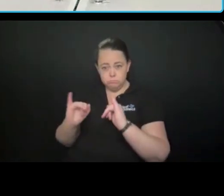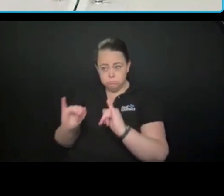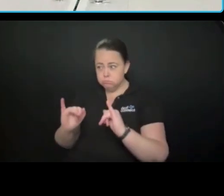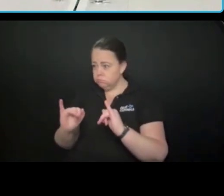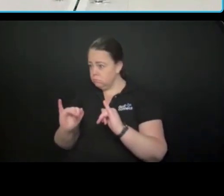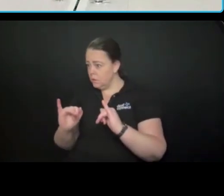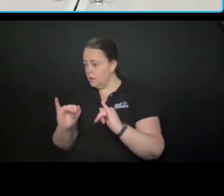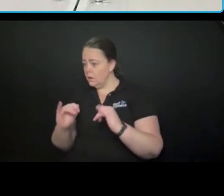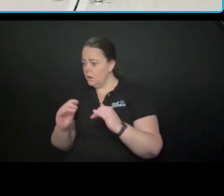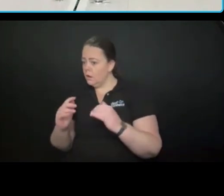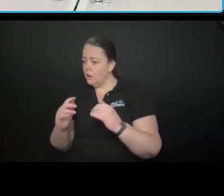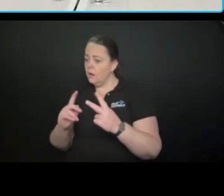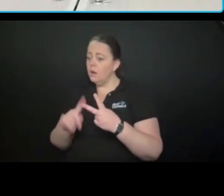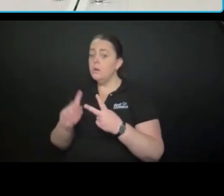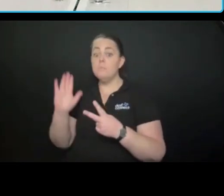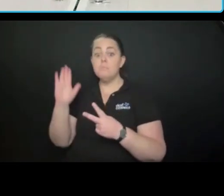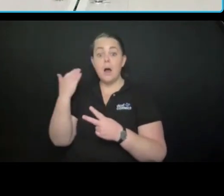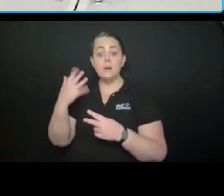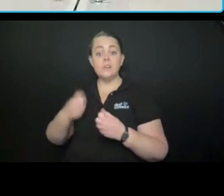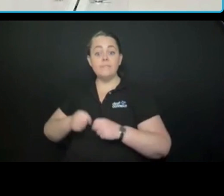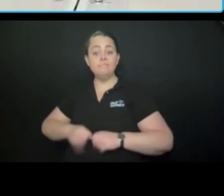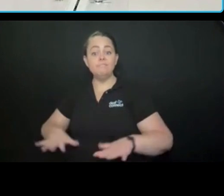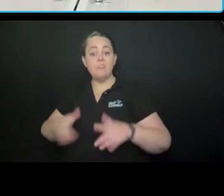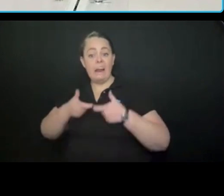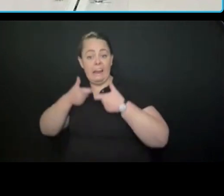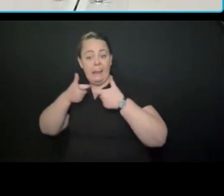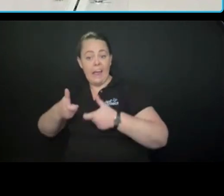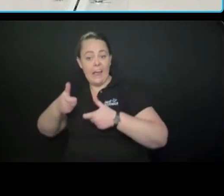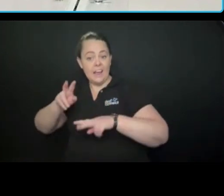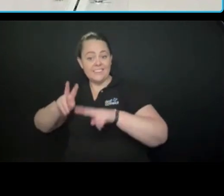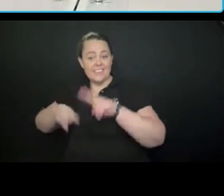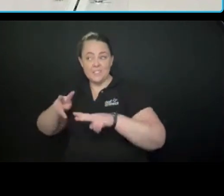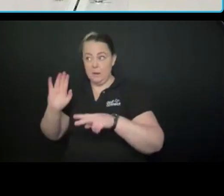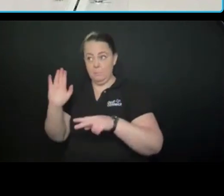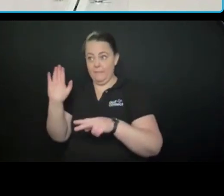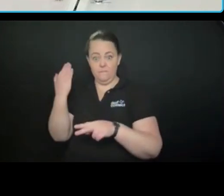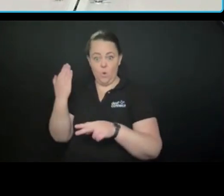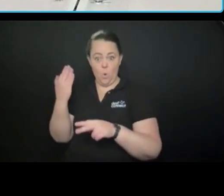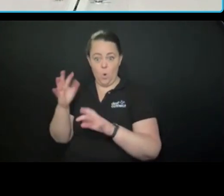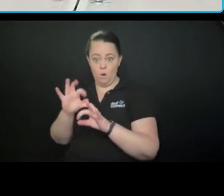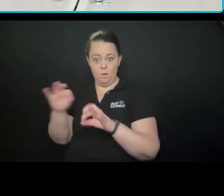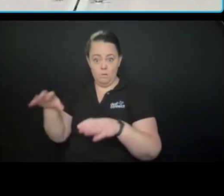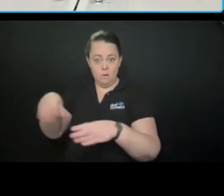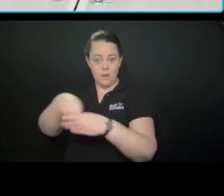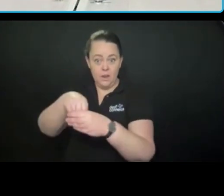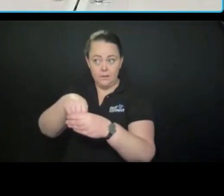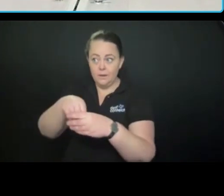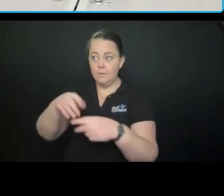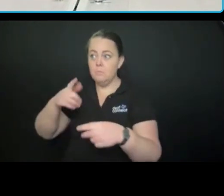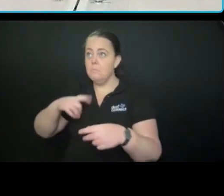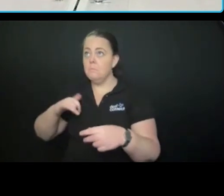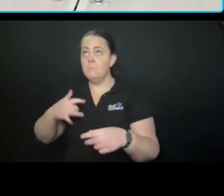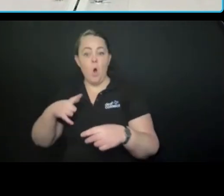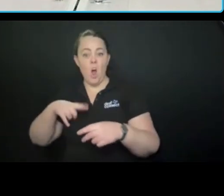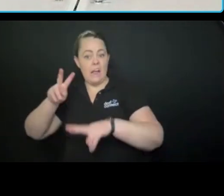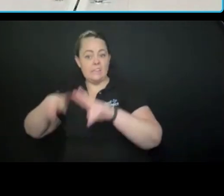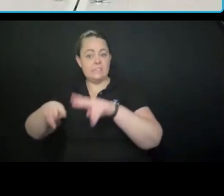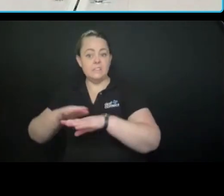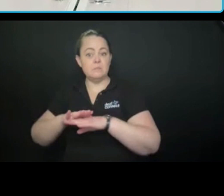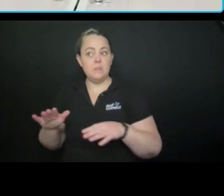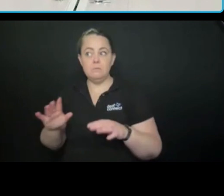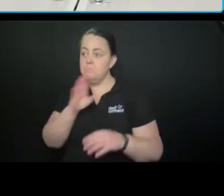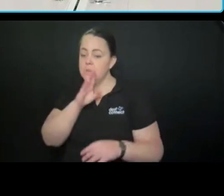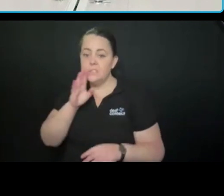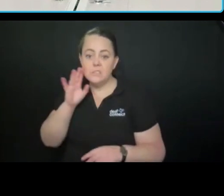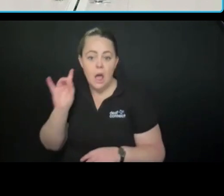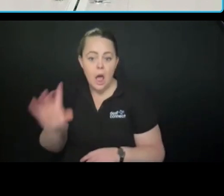excluded from incontinence care assessment because they were absent from a service, or excluded from incontinence assessment because they did not